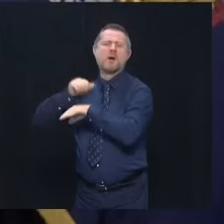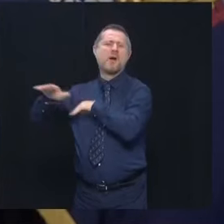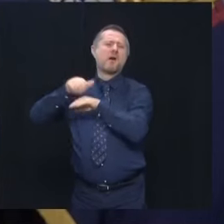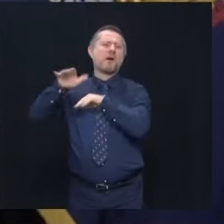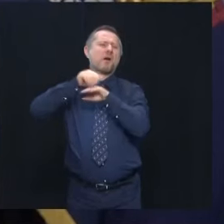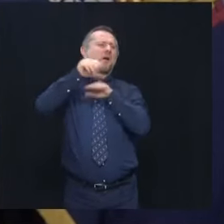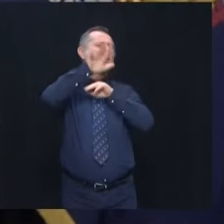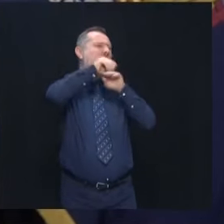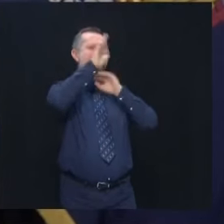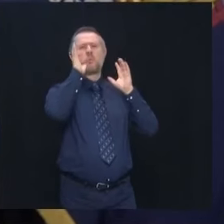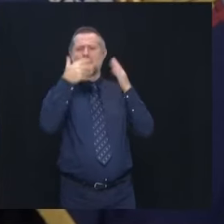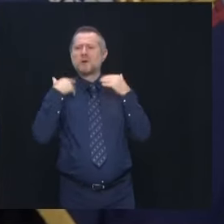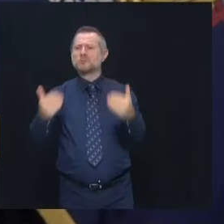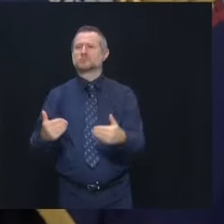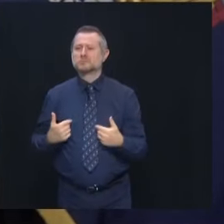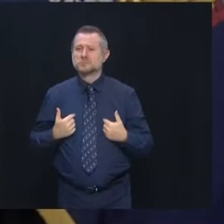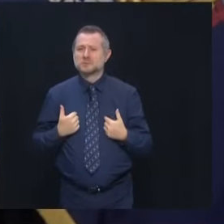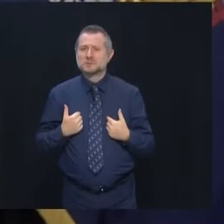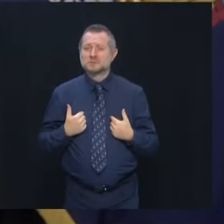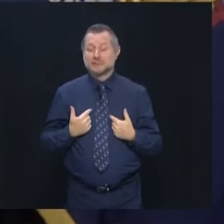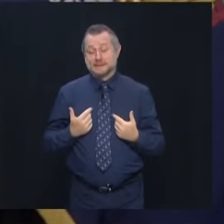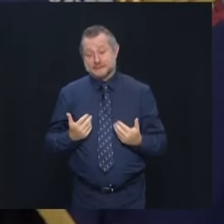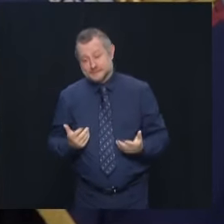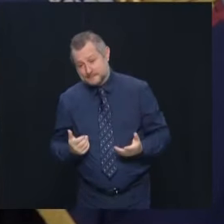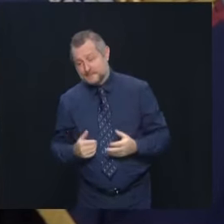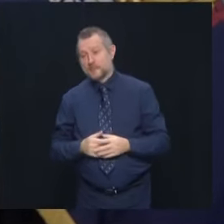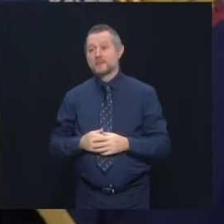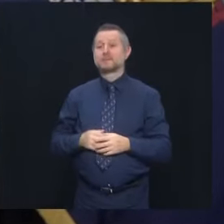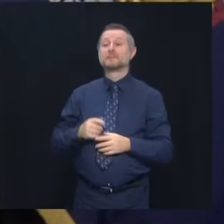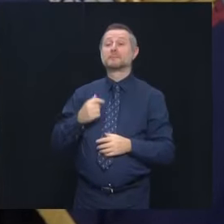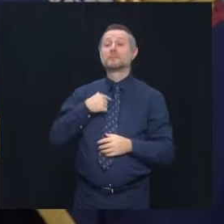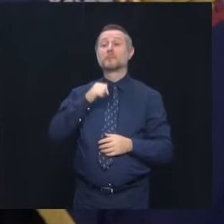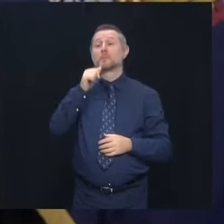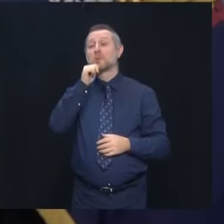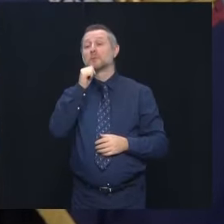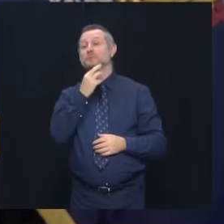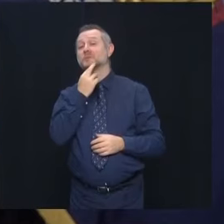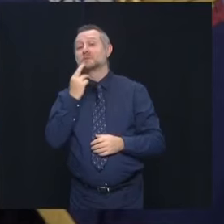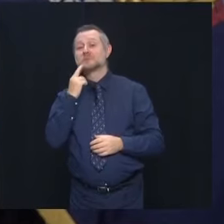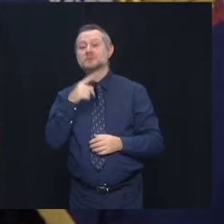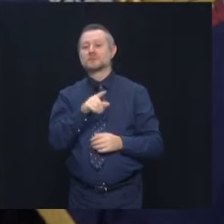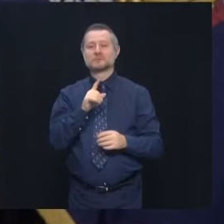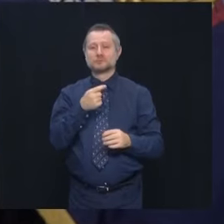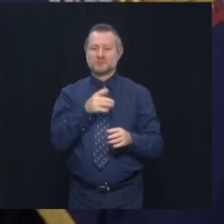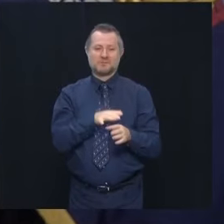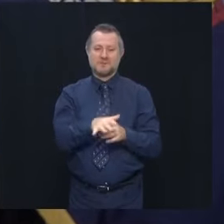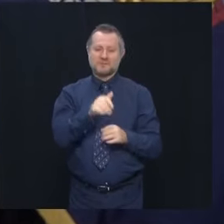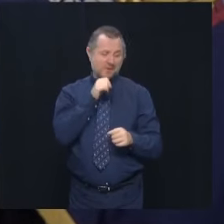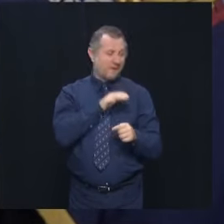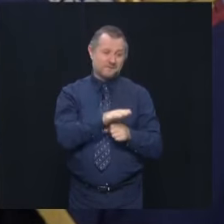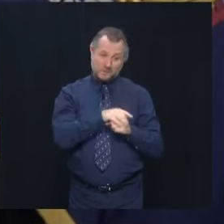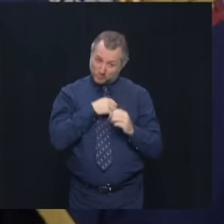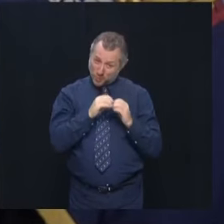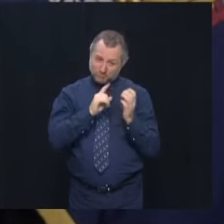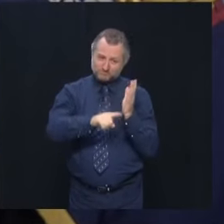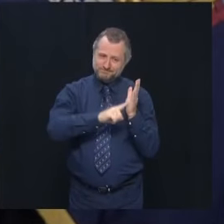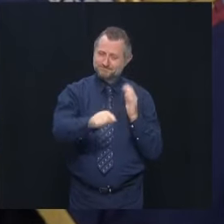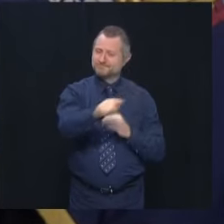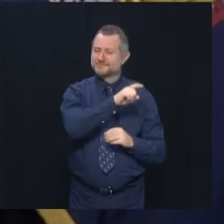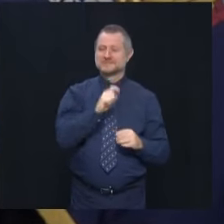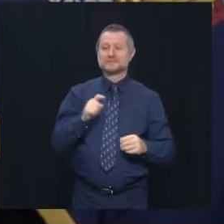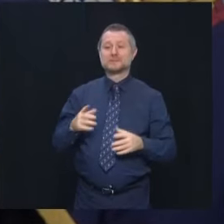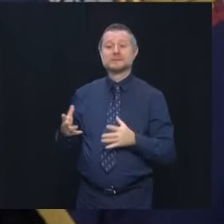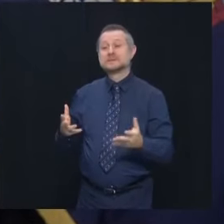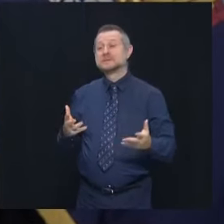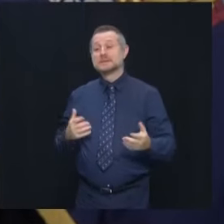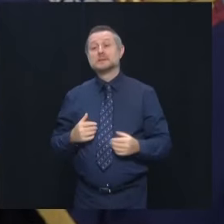I didn't even have enough people to do the bars and restaurants task force. We took people from all over. I